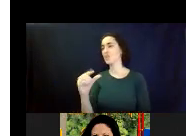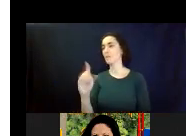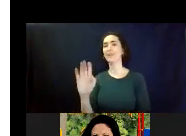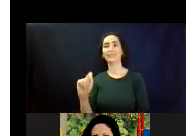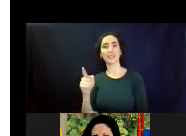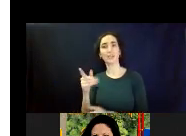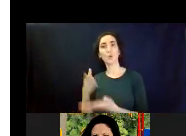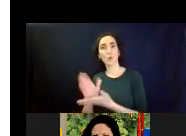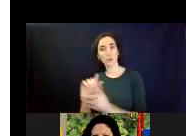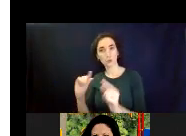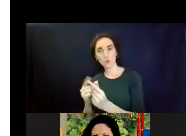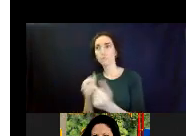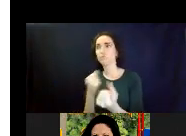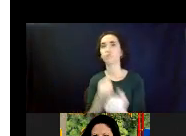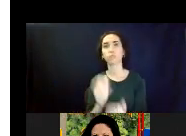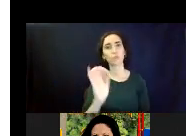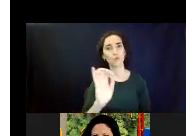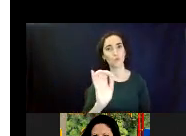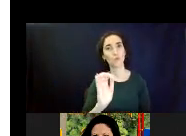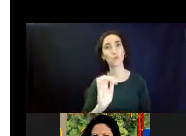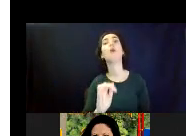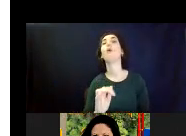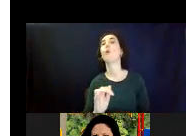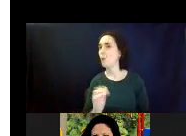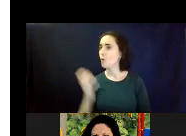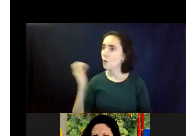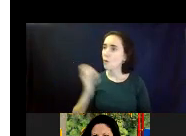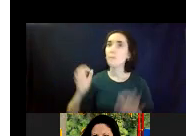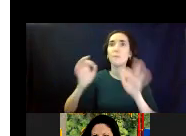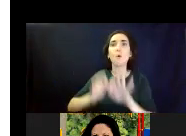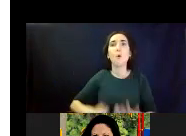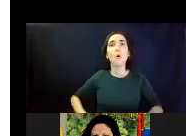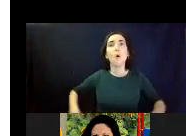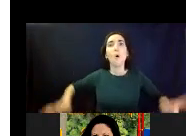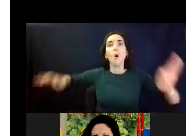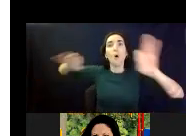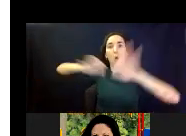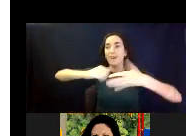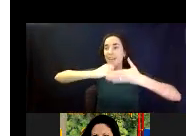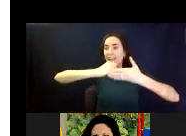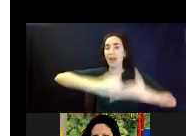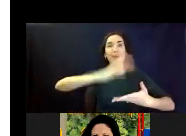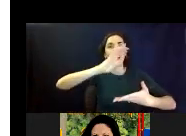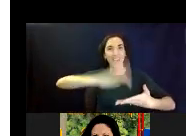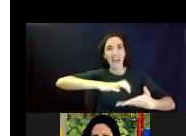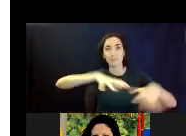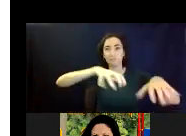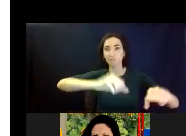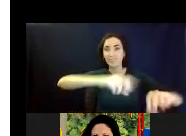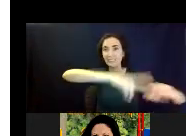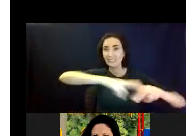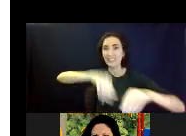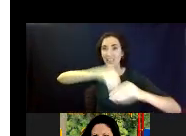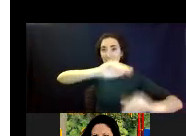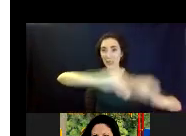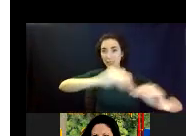help. And this help was absolutely critical to the success of the sit-ins. It